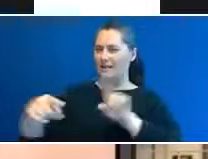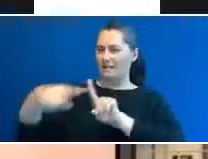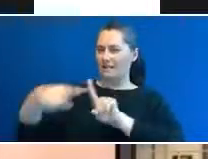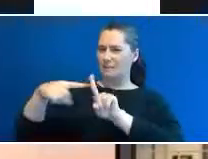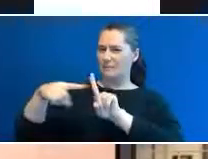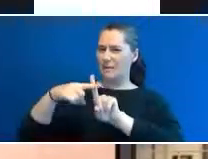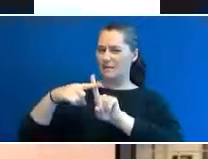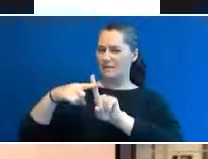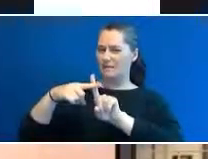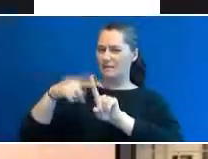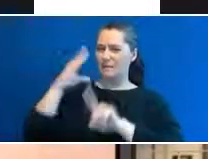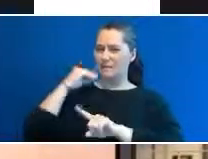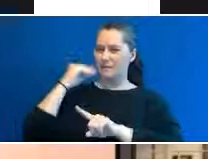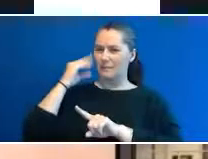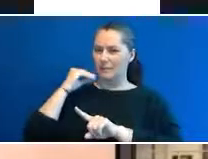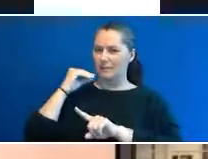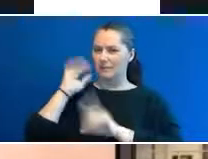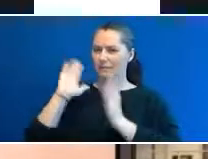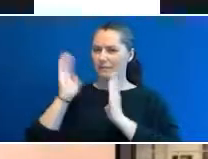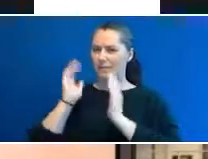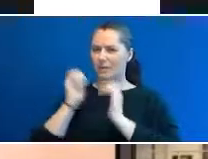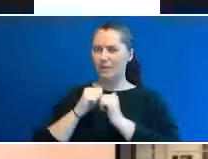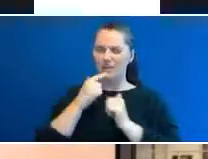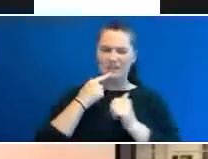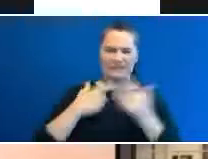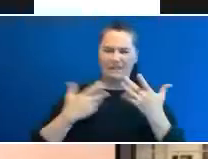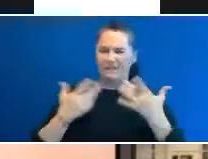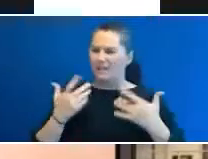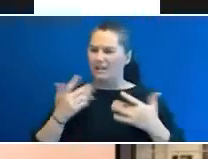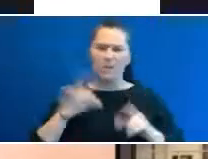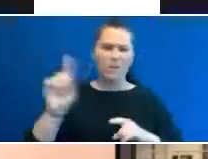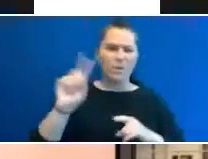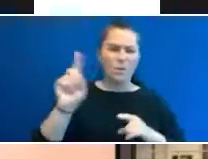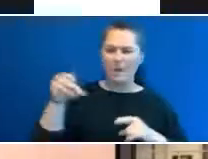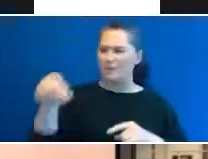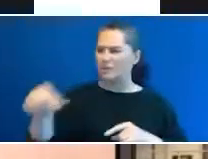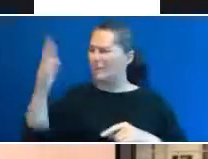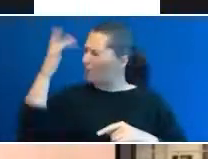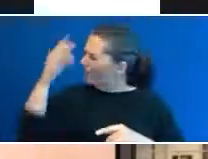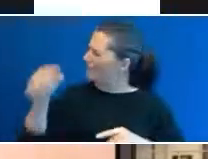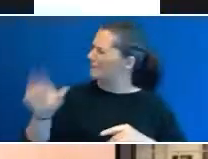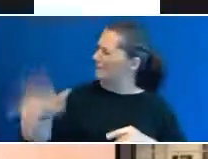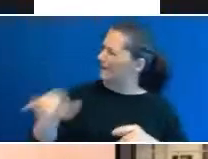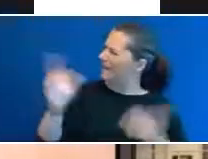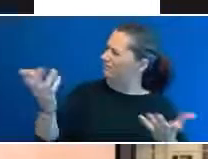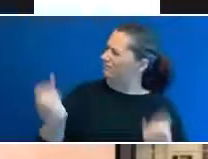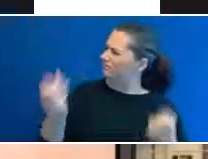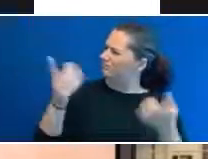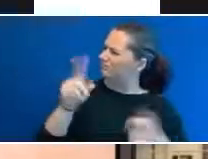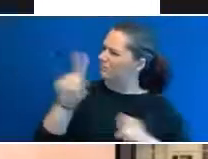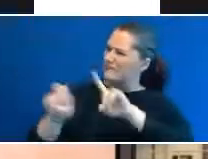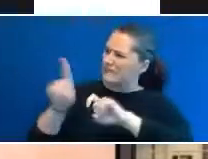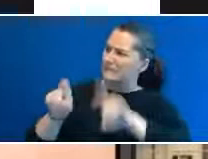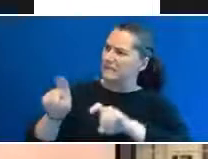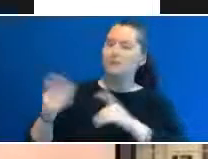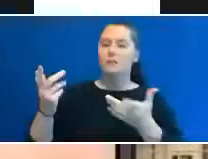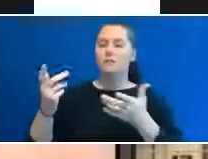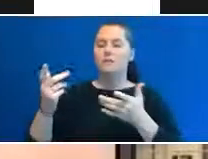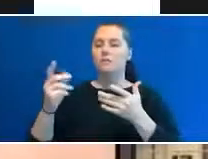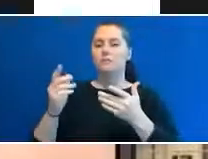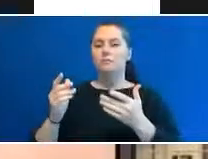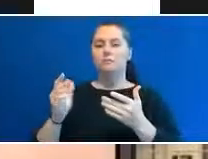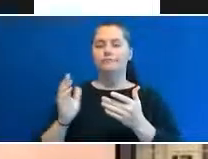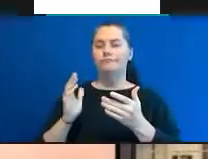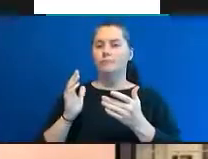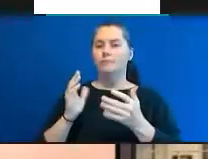rather than having to be, oh, where are you spending, or why did you spend there, or we're over budget. So let's come back